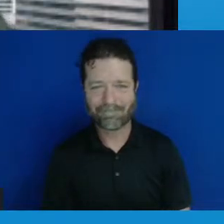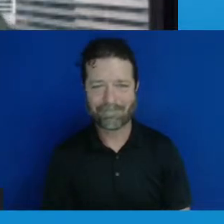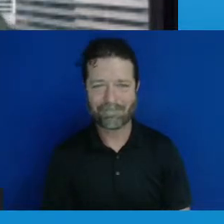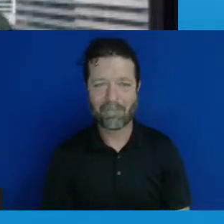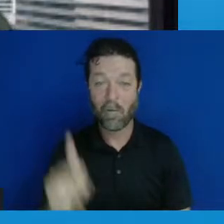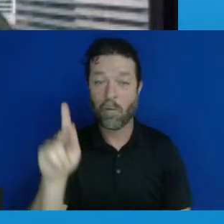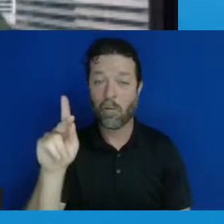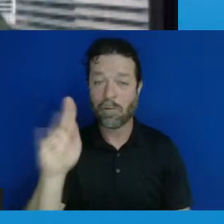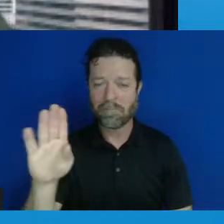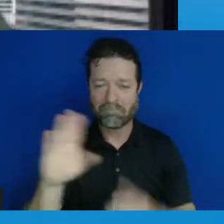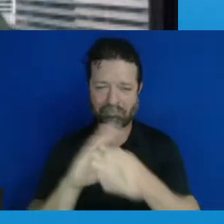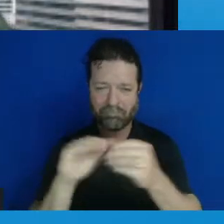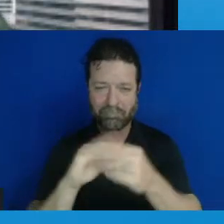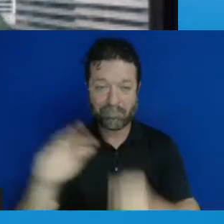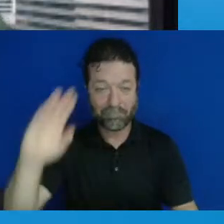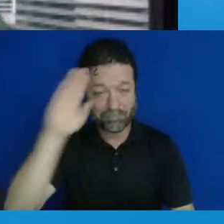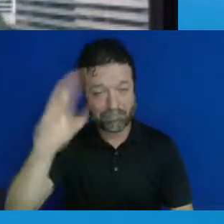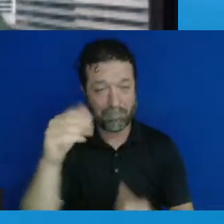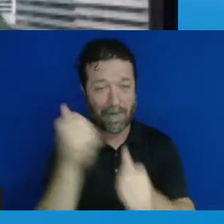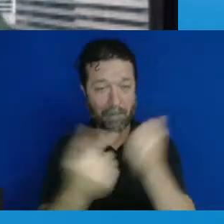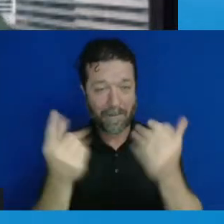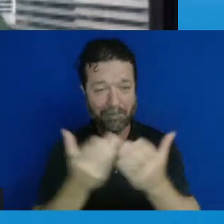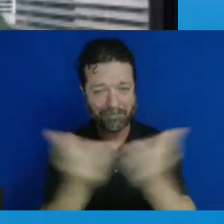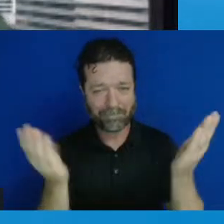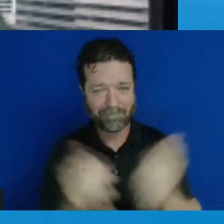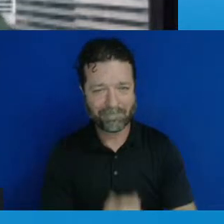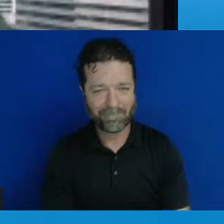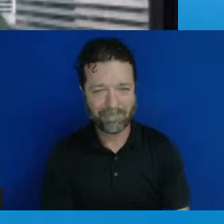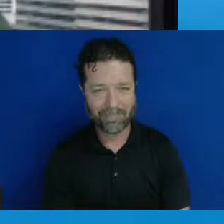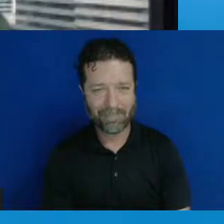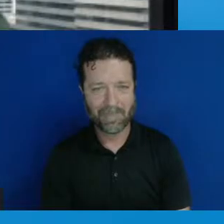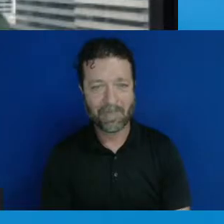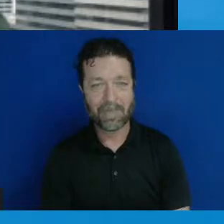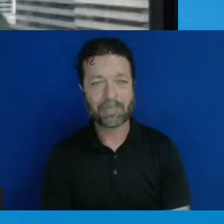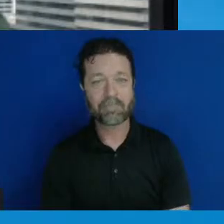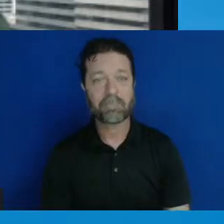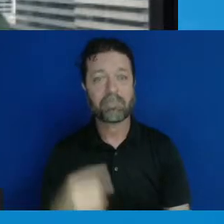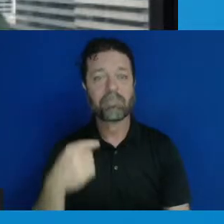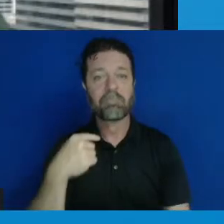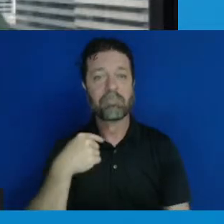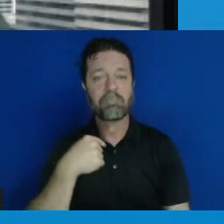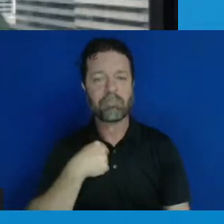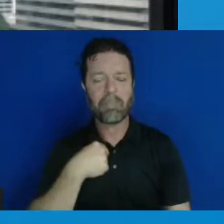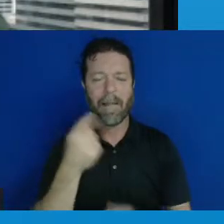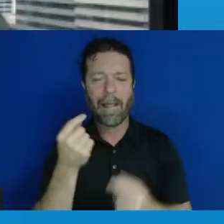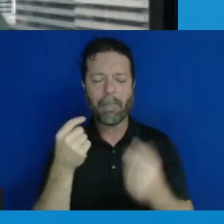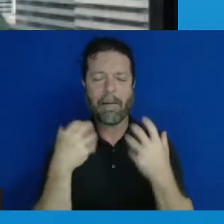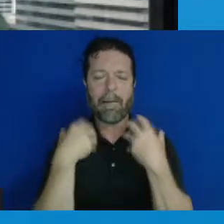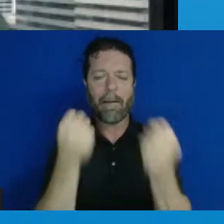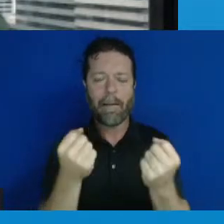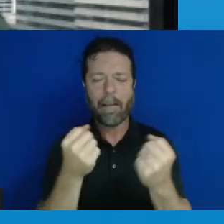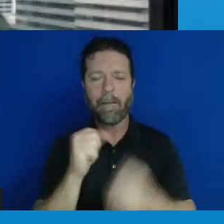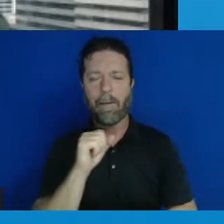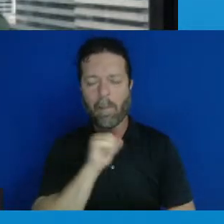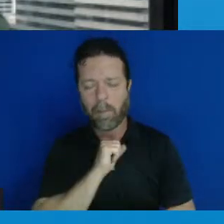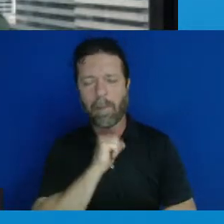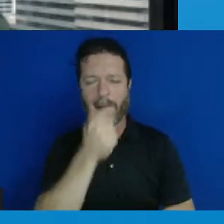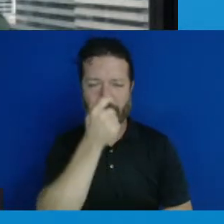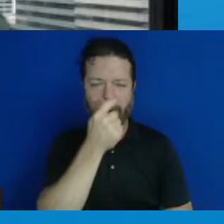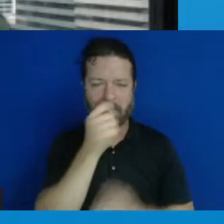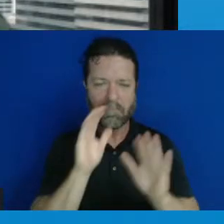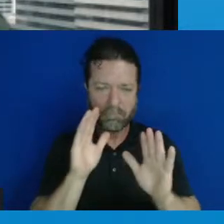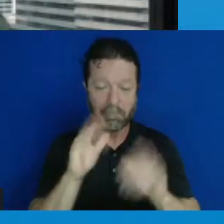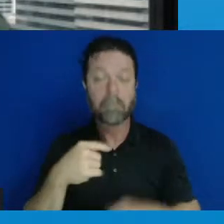Hello, everybody. Excuse me, I'm recovering from a cold here. My name is Kristen, and I am